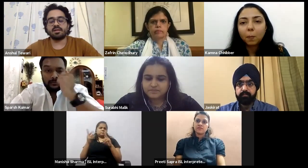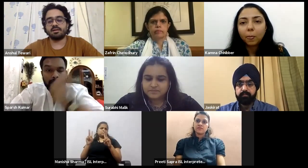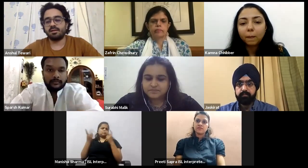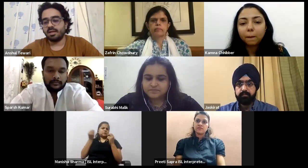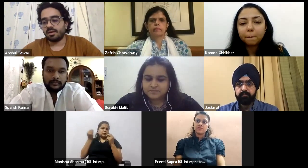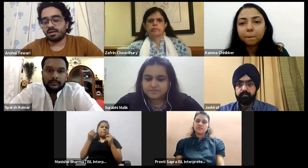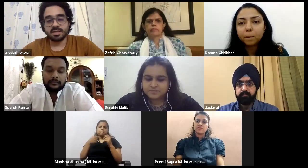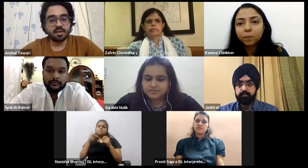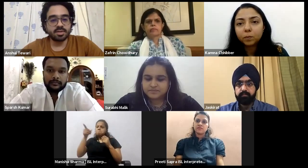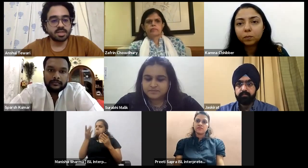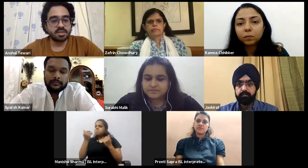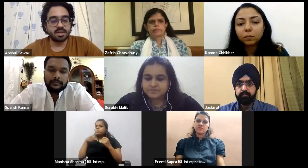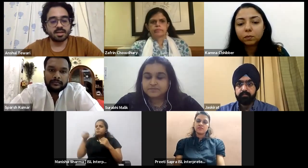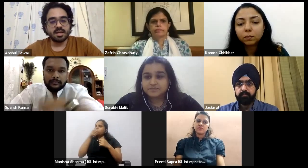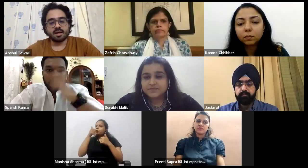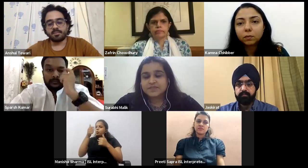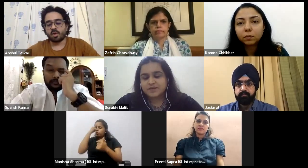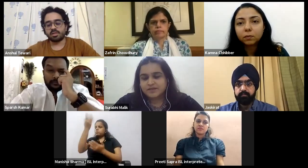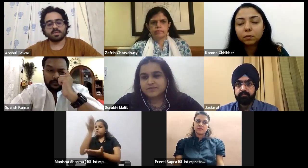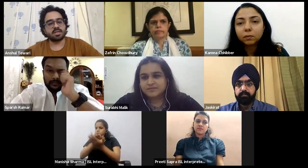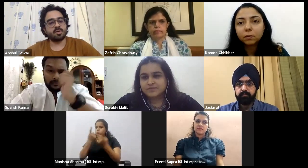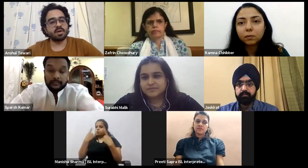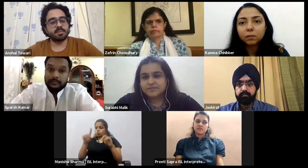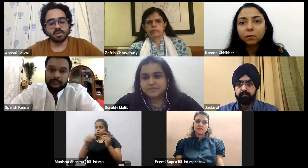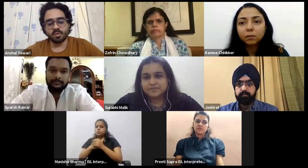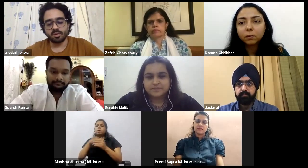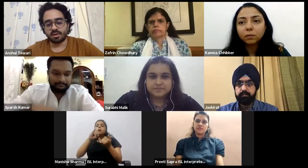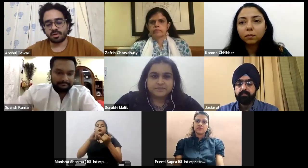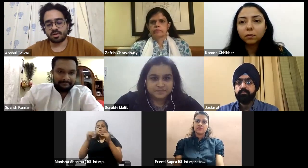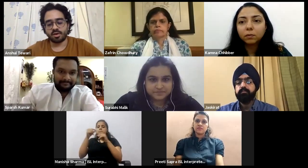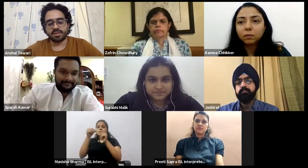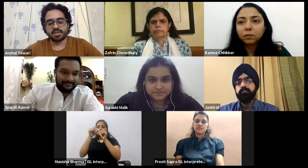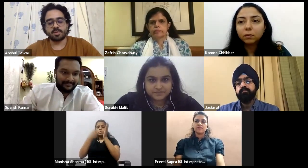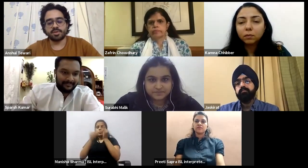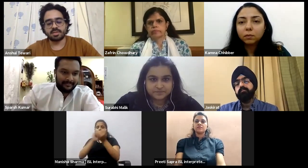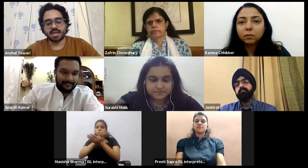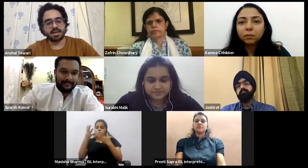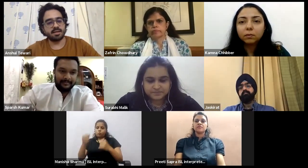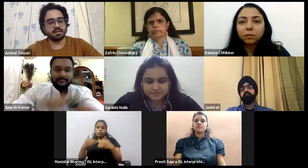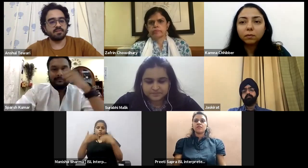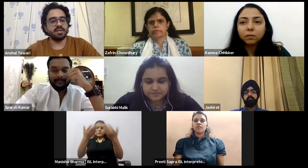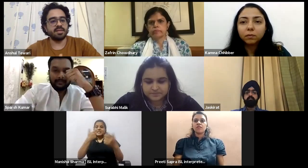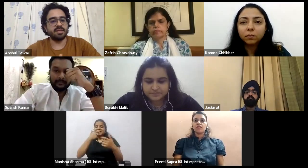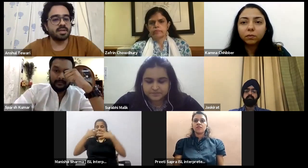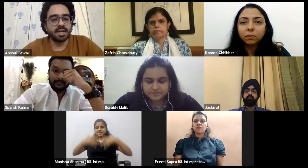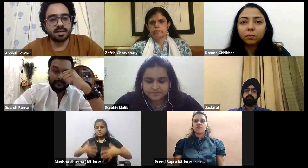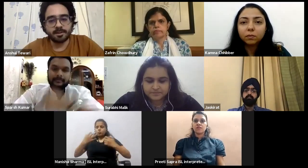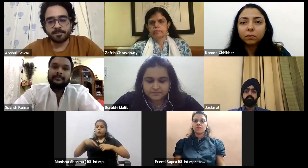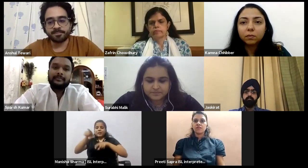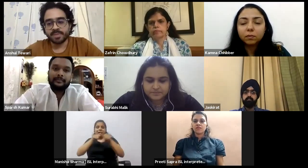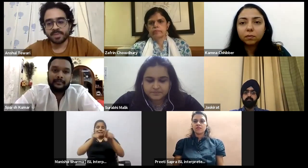definitely a really good suggestion there. Dr. Sparsh, I want to come to you on this, because like I gave the example,